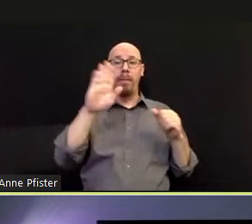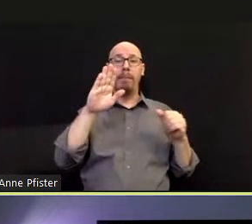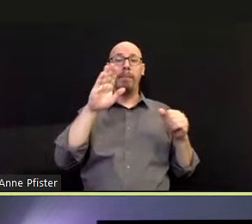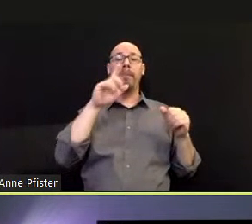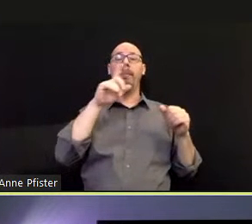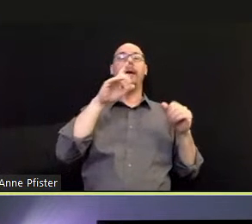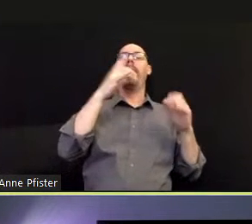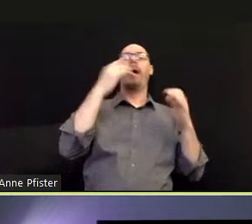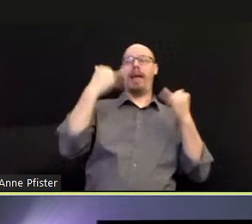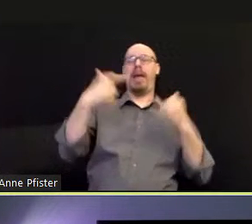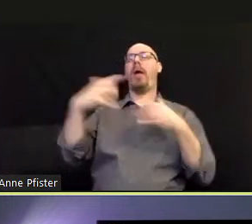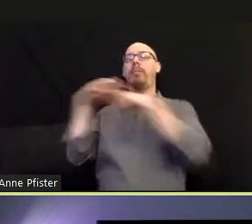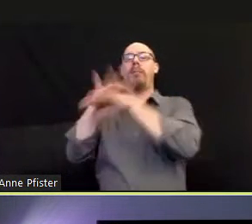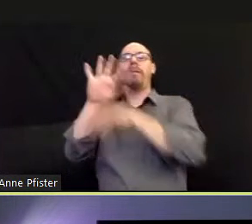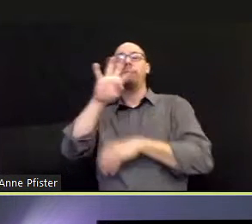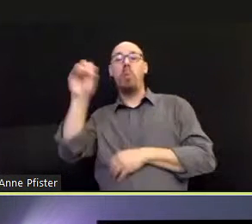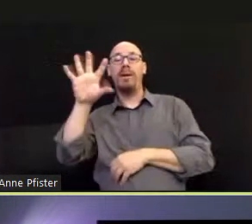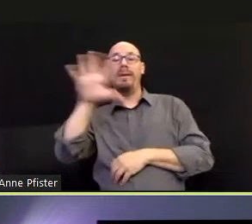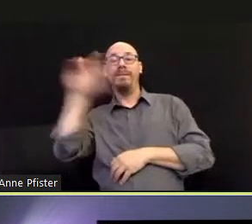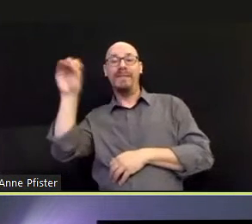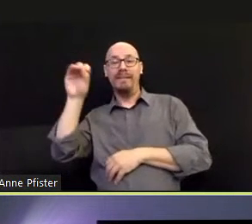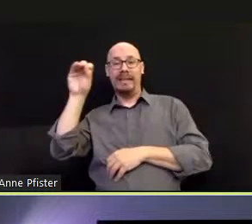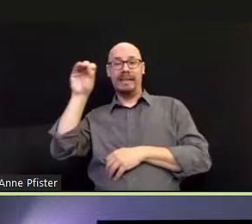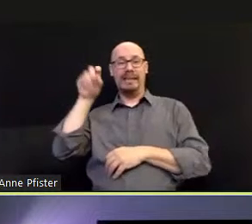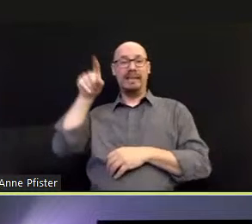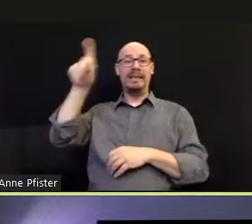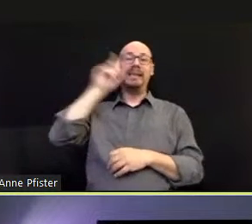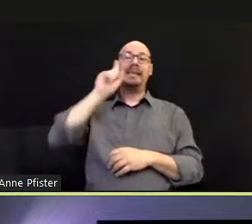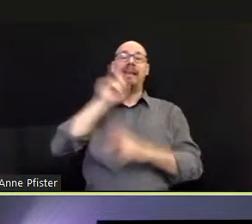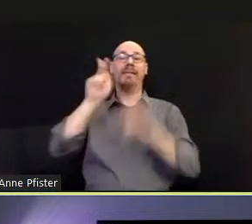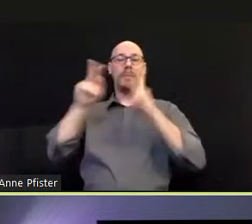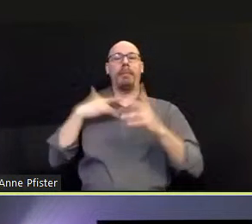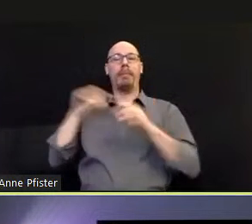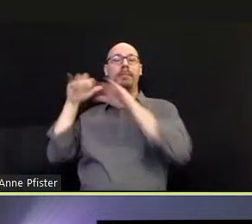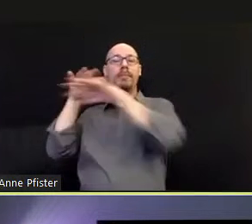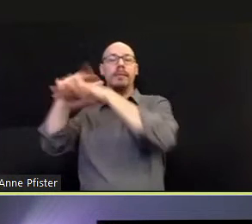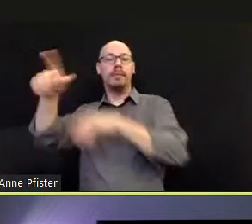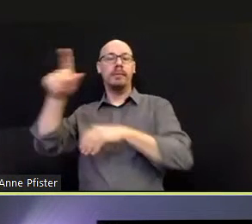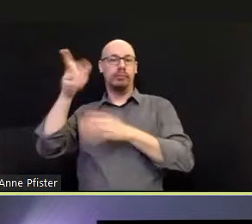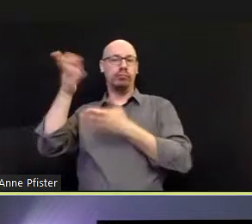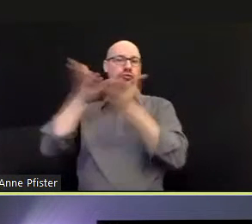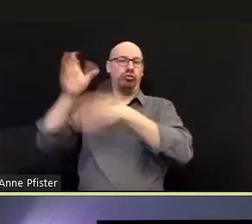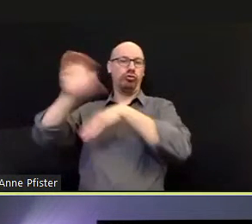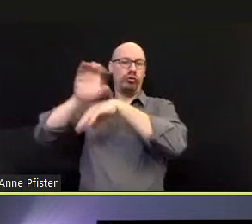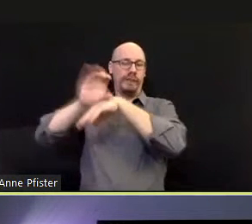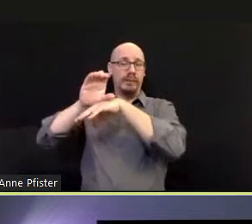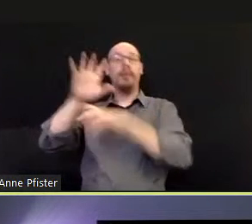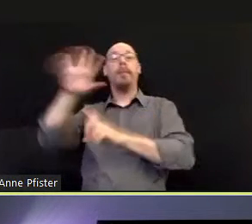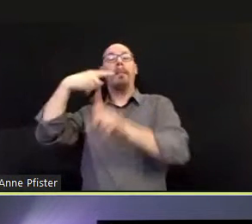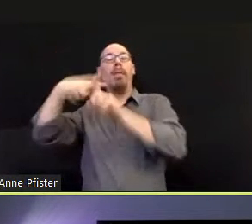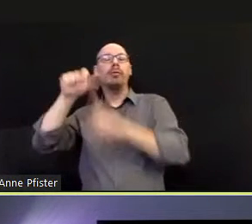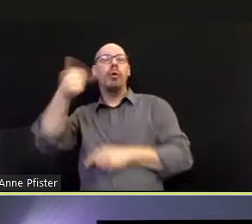language service once a week. That is in addition to about 20 or 30 who would attend a nearby